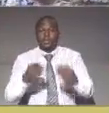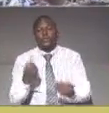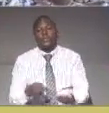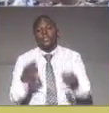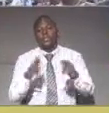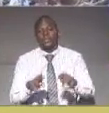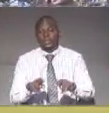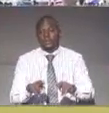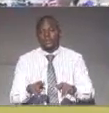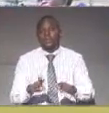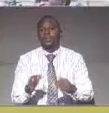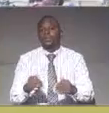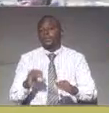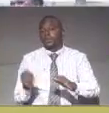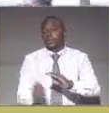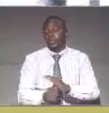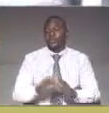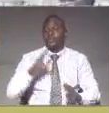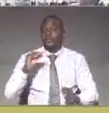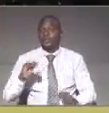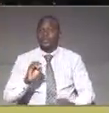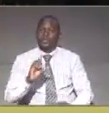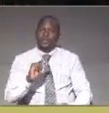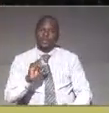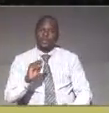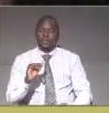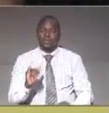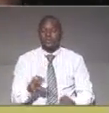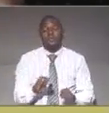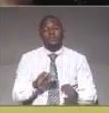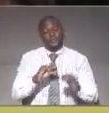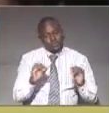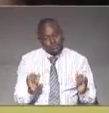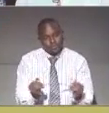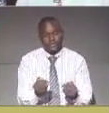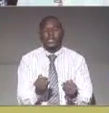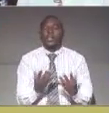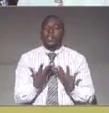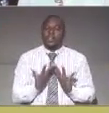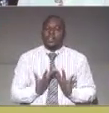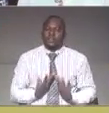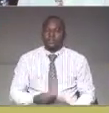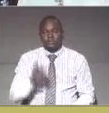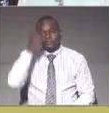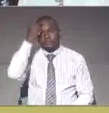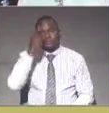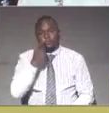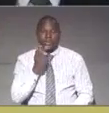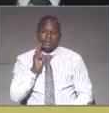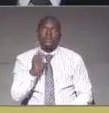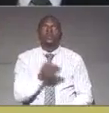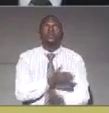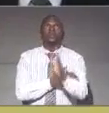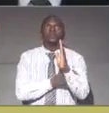happened. The Deputy Speaker, Jacob Olanya, said it is a trying moment that the bereaved parents look up to